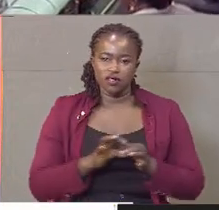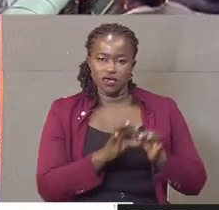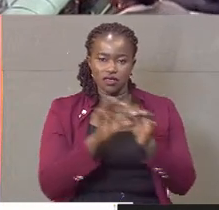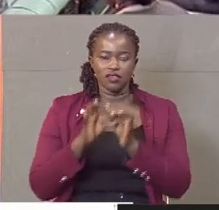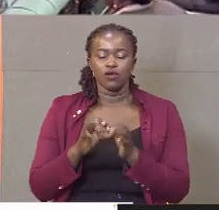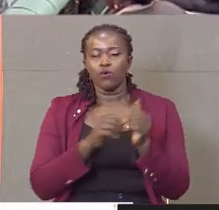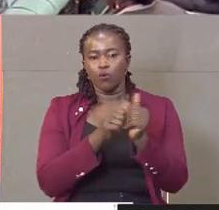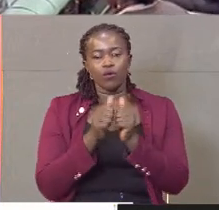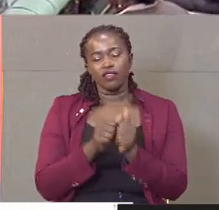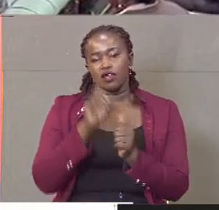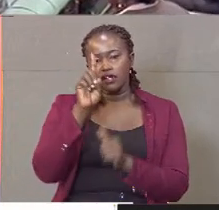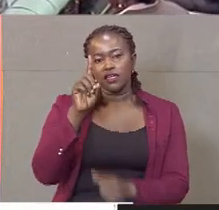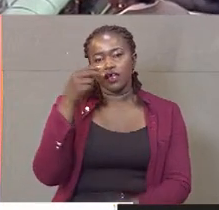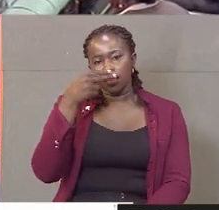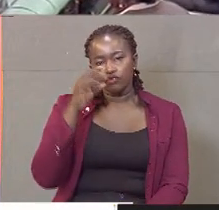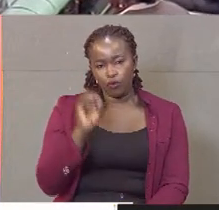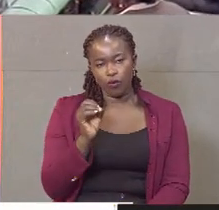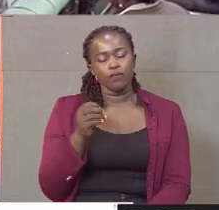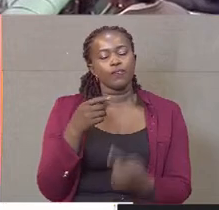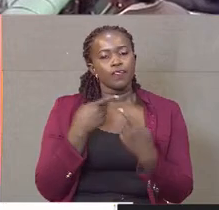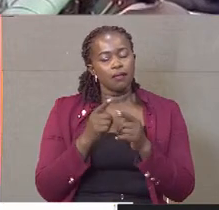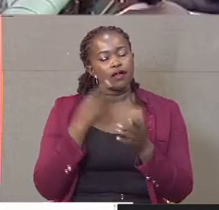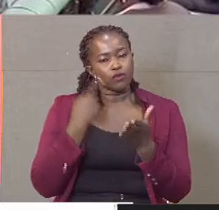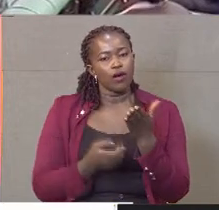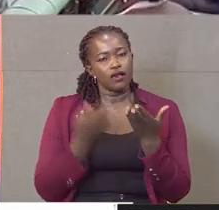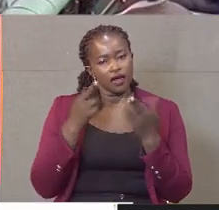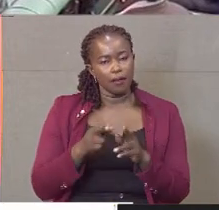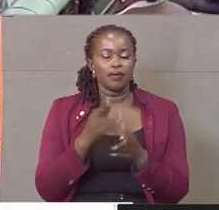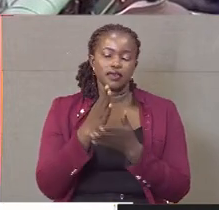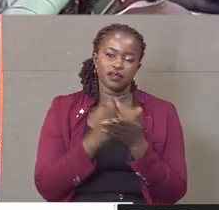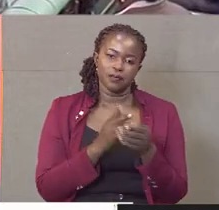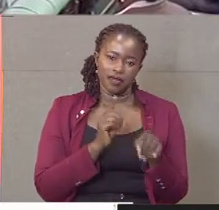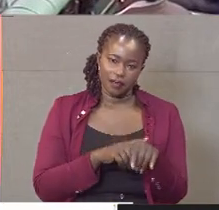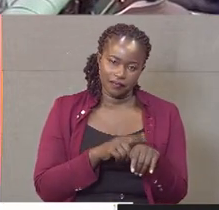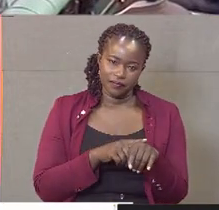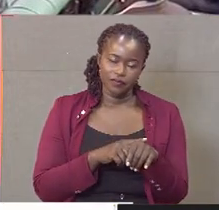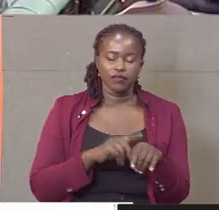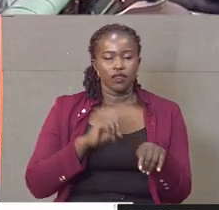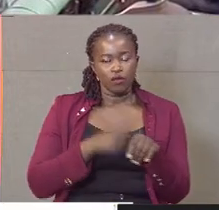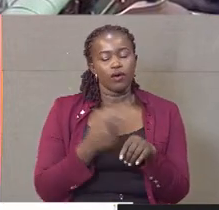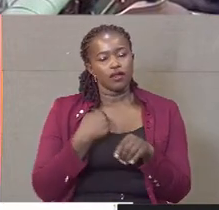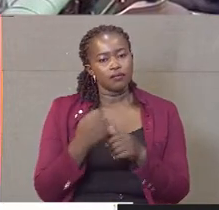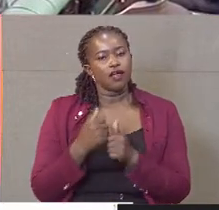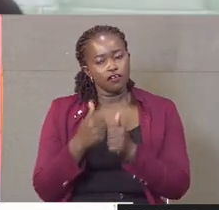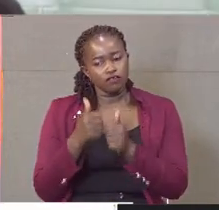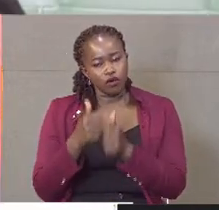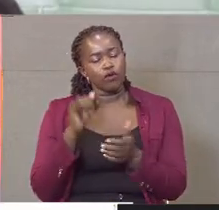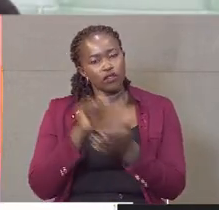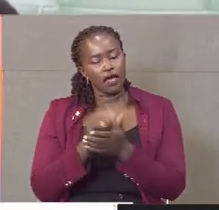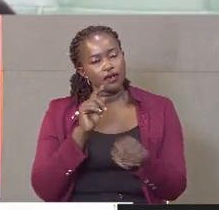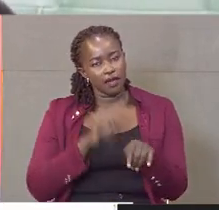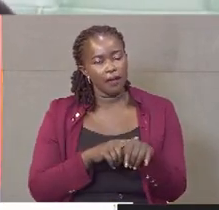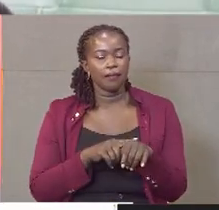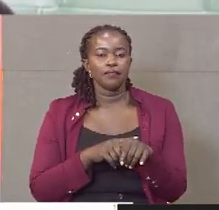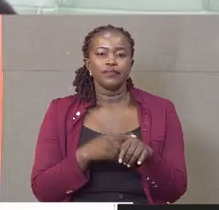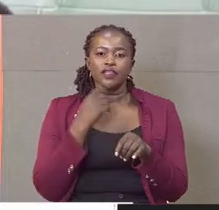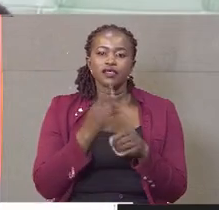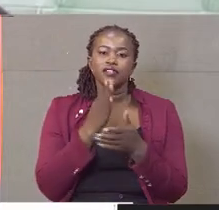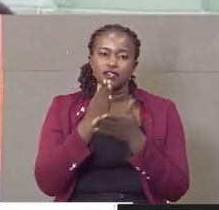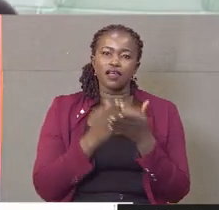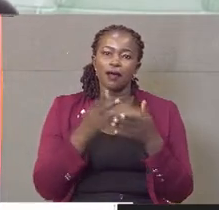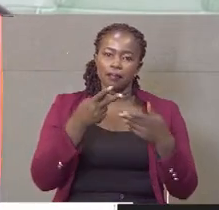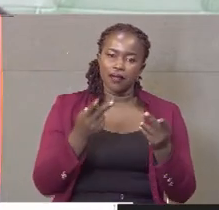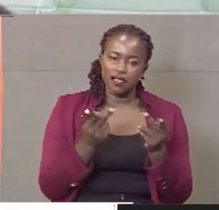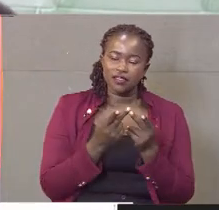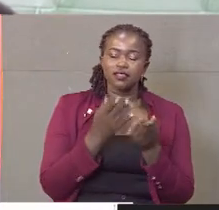the DHO. However, what happens sometimes, when I used to follow that time, is that some facilities